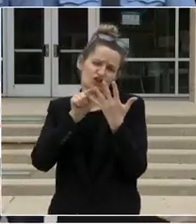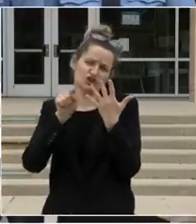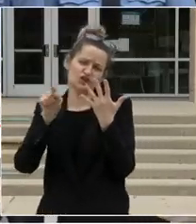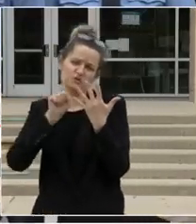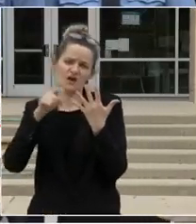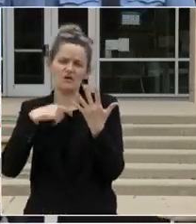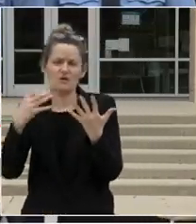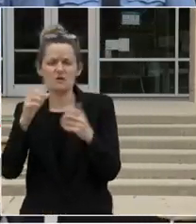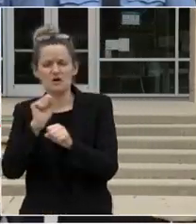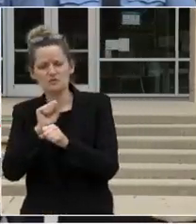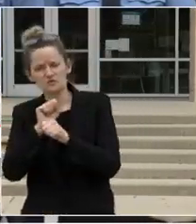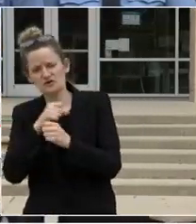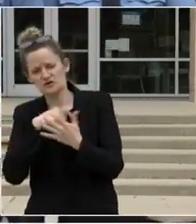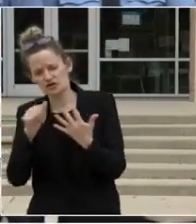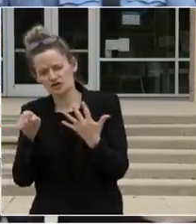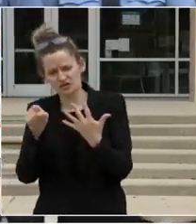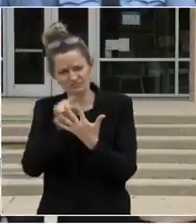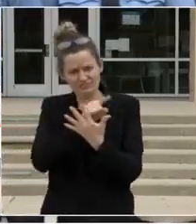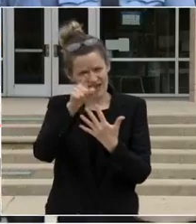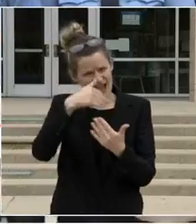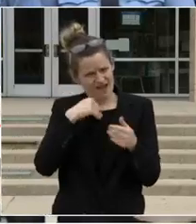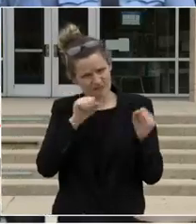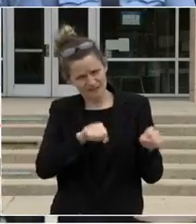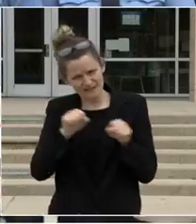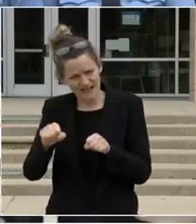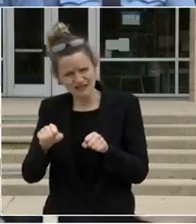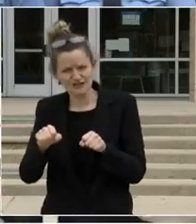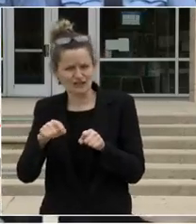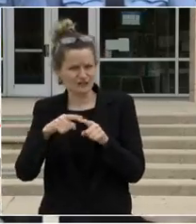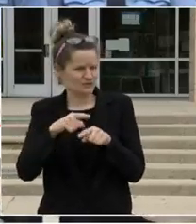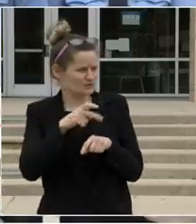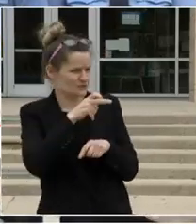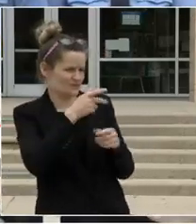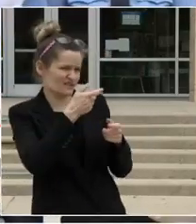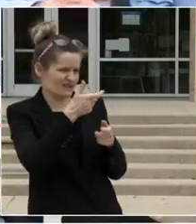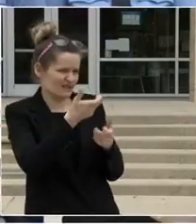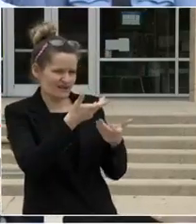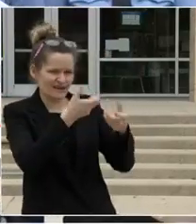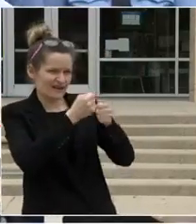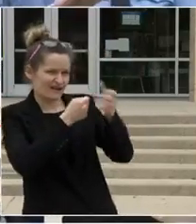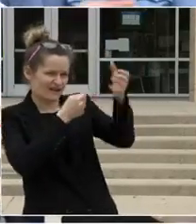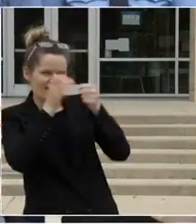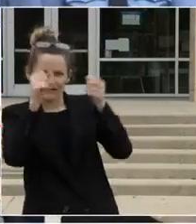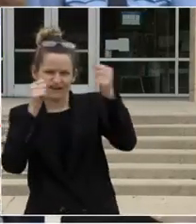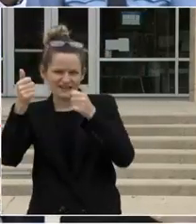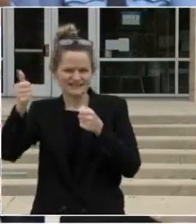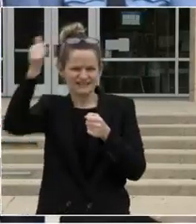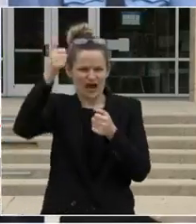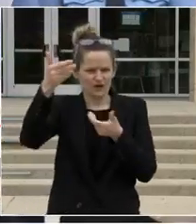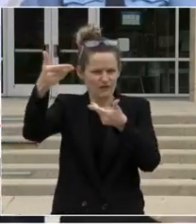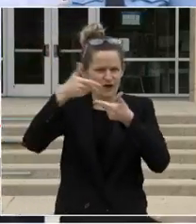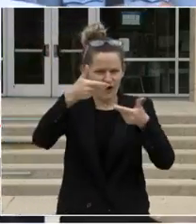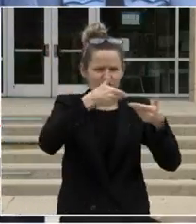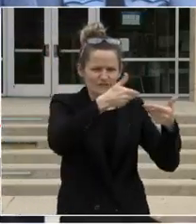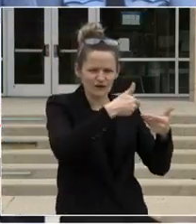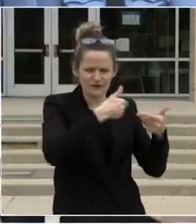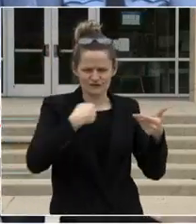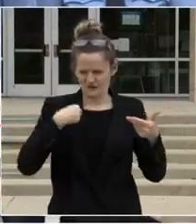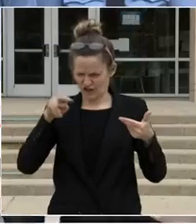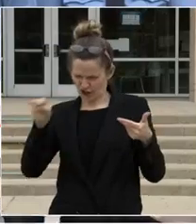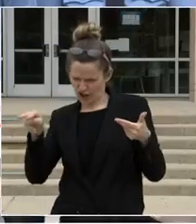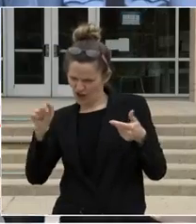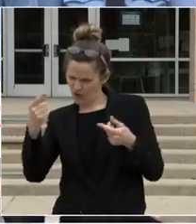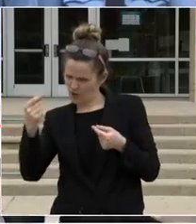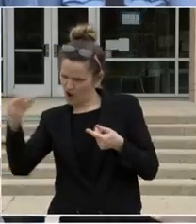this potential employer offering you A, B, C, and D, and this potential employer offering you whatever it